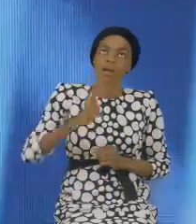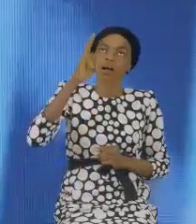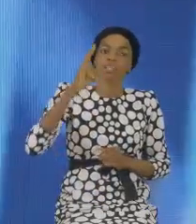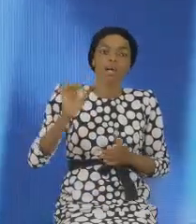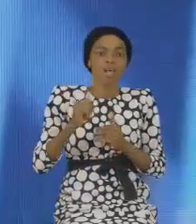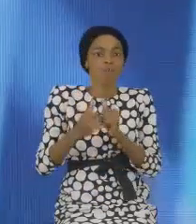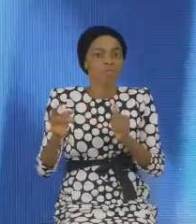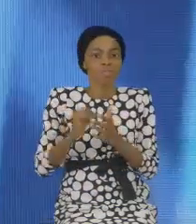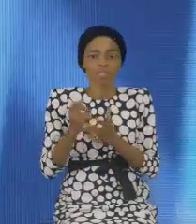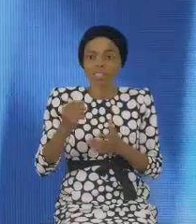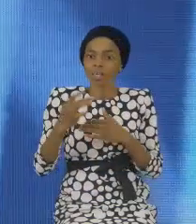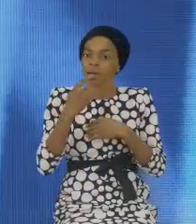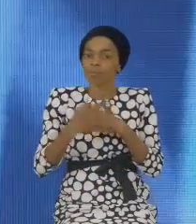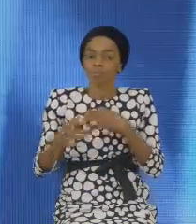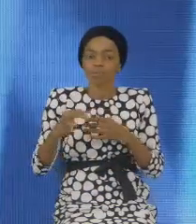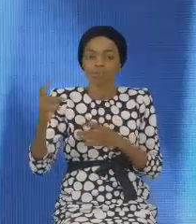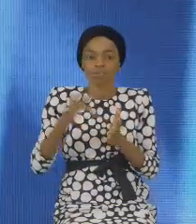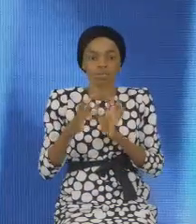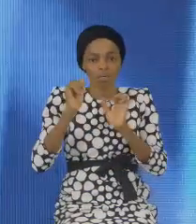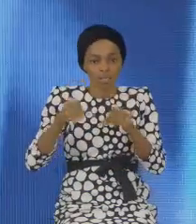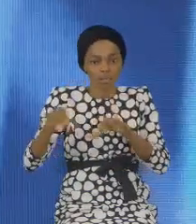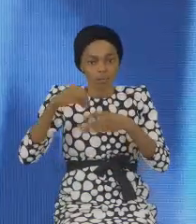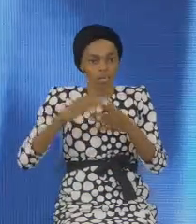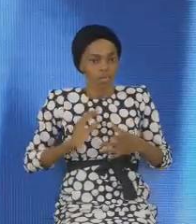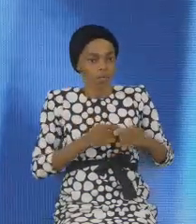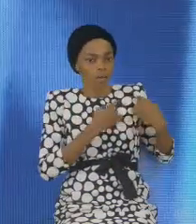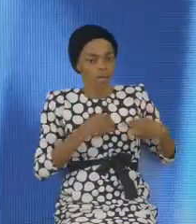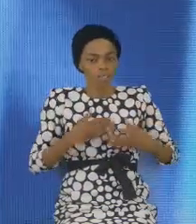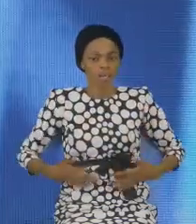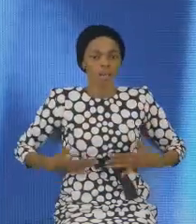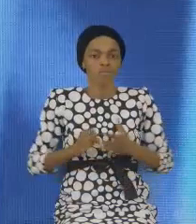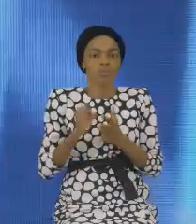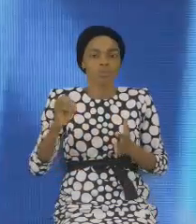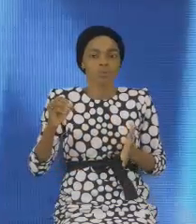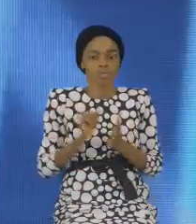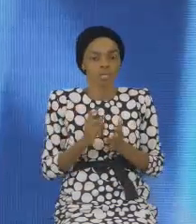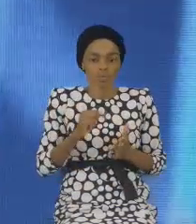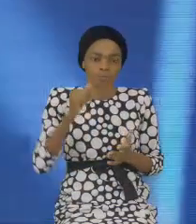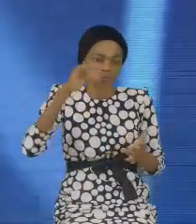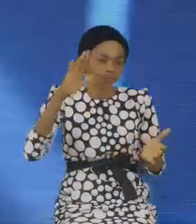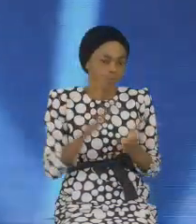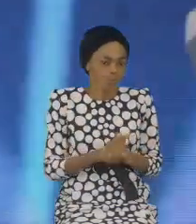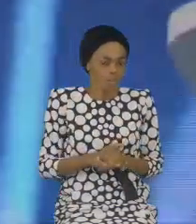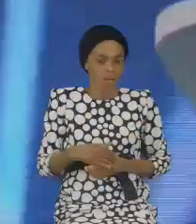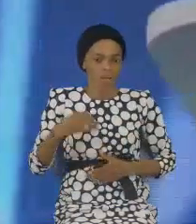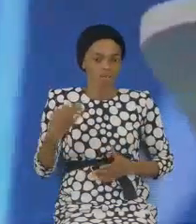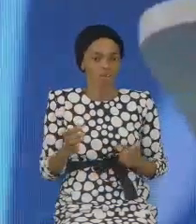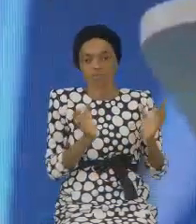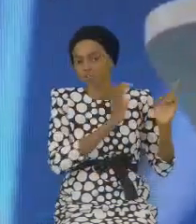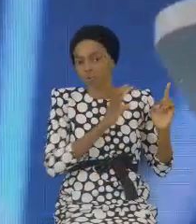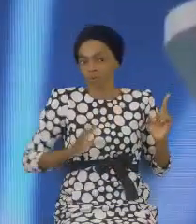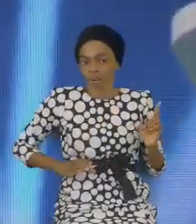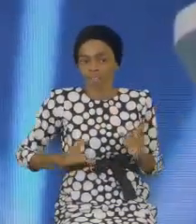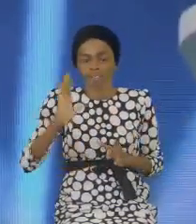can accomplish in our hearts and our lives, so that the wife, the bride of Christ, will make herself ready. And then